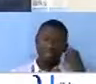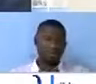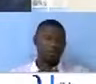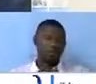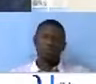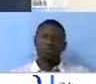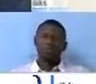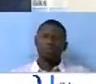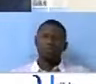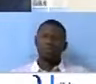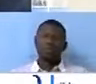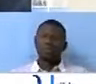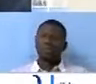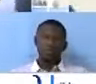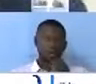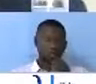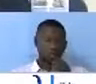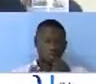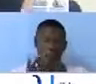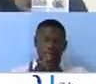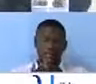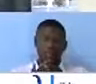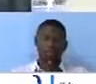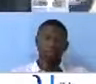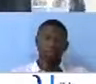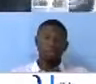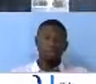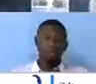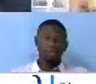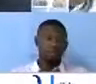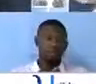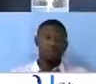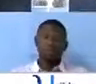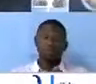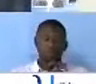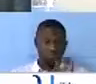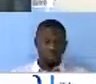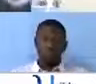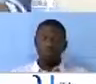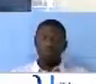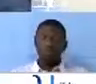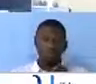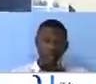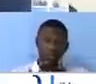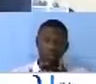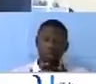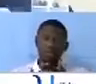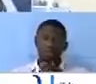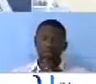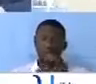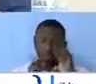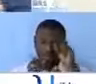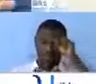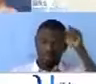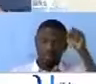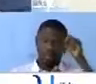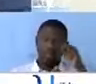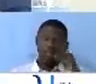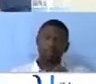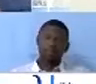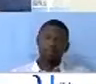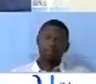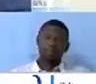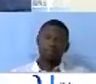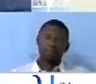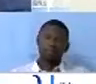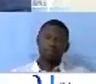can tell my fellow officers. But you could tell the President that these people did not commit a crime, really? Yes, because those are civilians and he knows, but